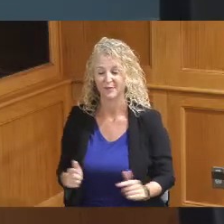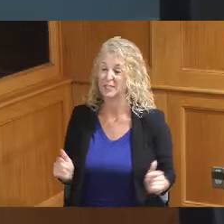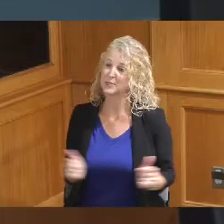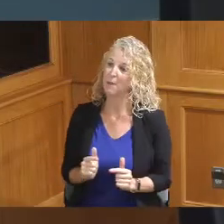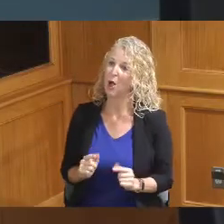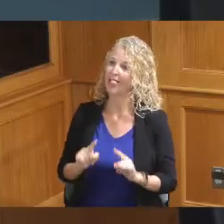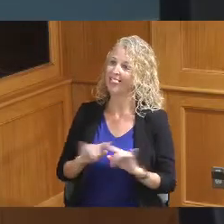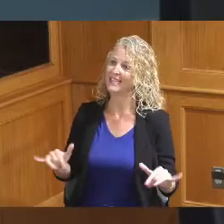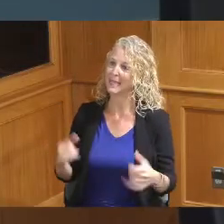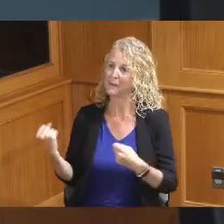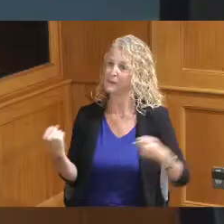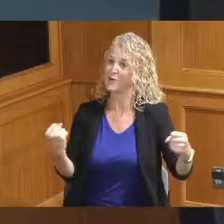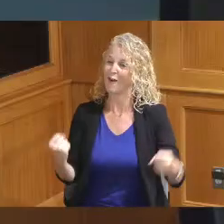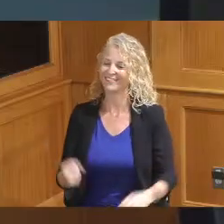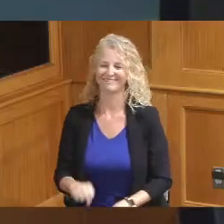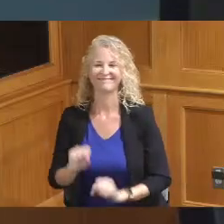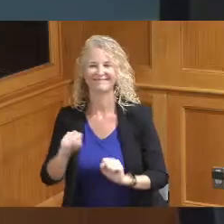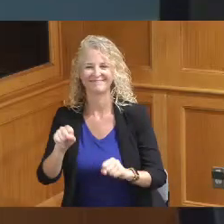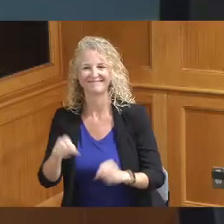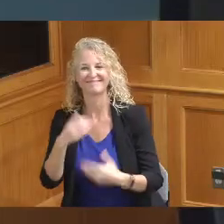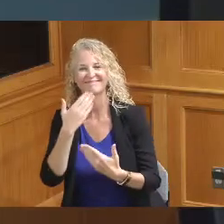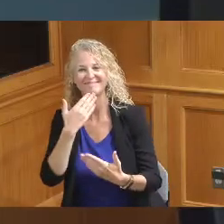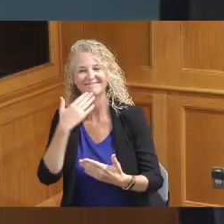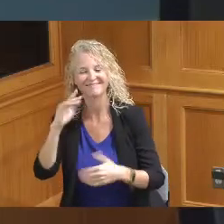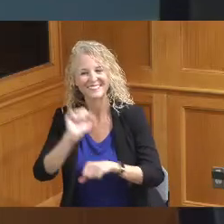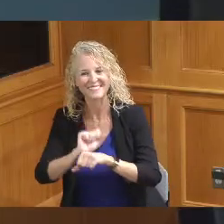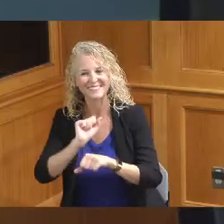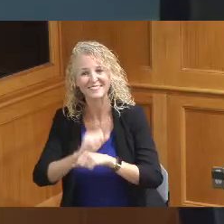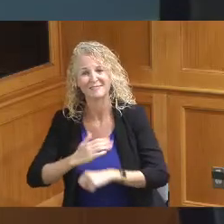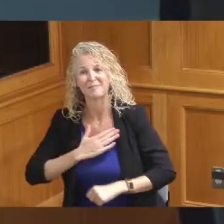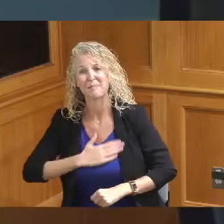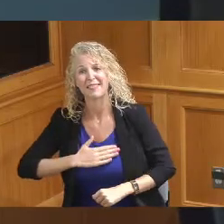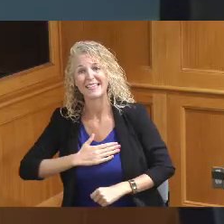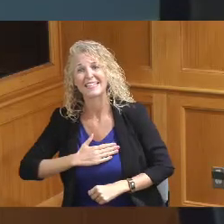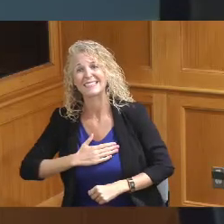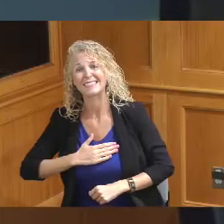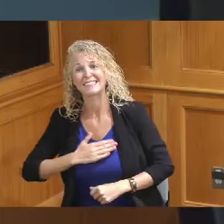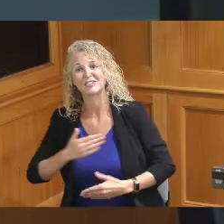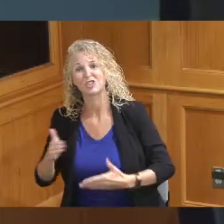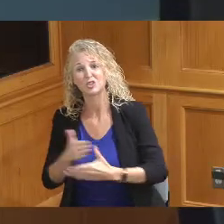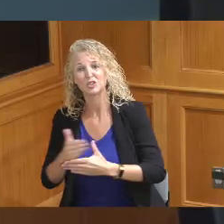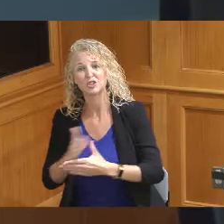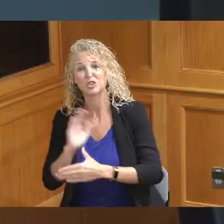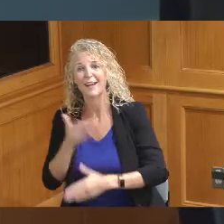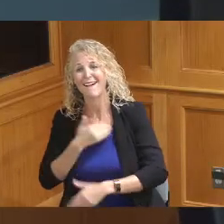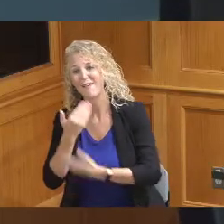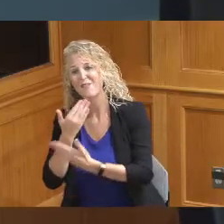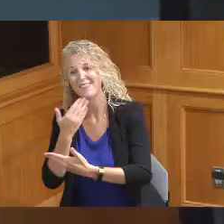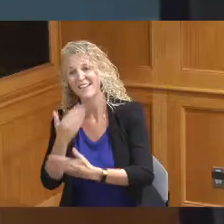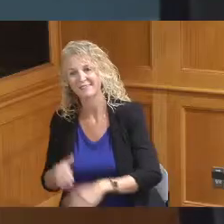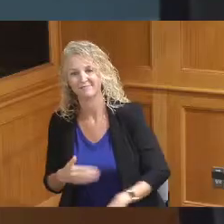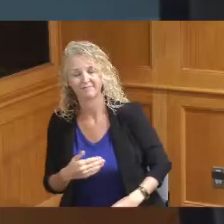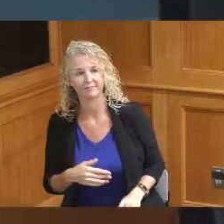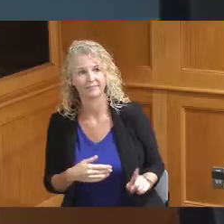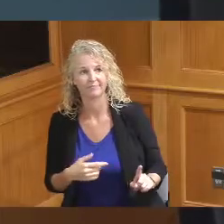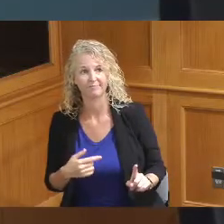mighty. Tremendous impact. And so thank you for what you're doing, and please pass along our gratitude to the rest of the team. Thank you. And I would also offer for